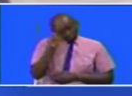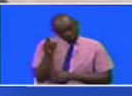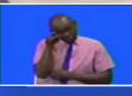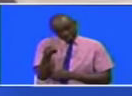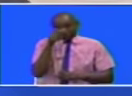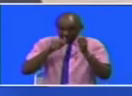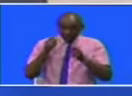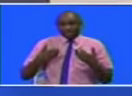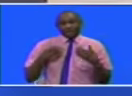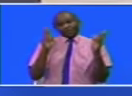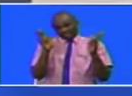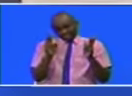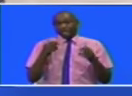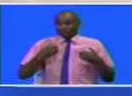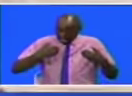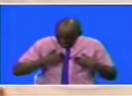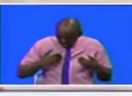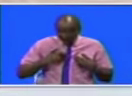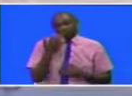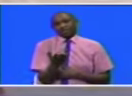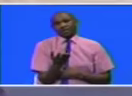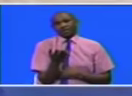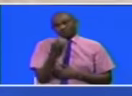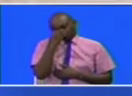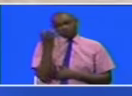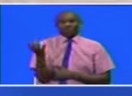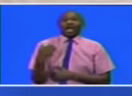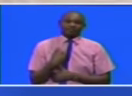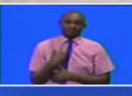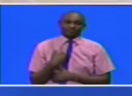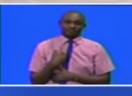is almost drying up, and we have our own, Ruto.